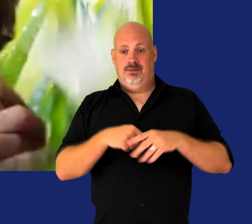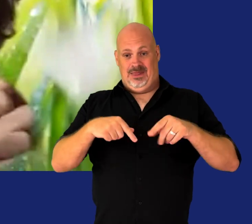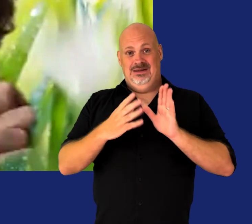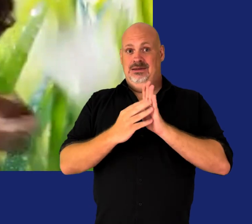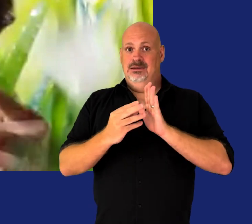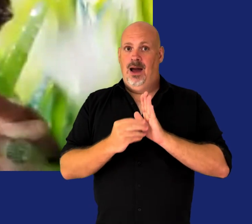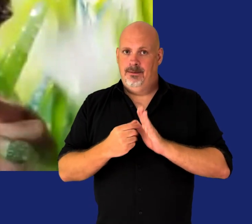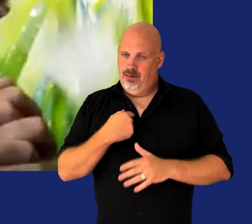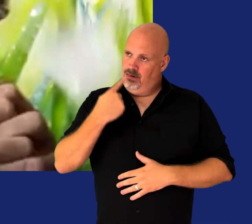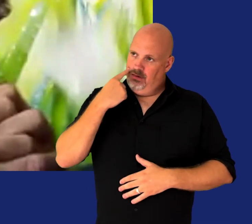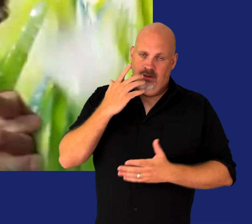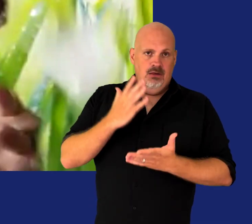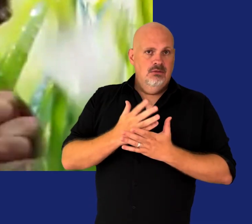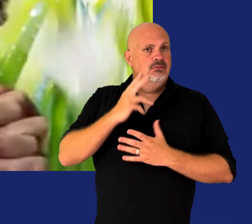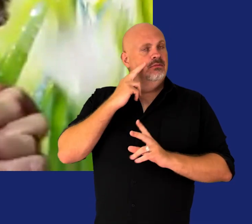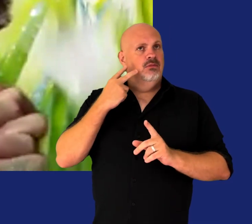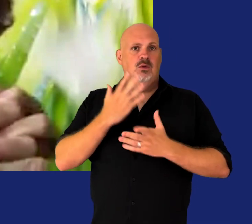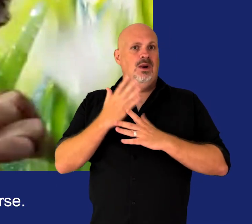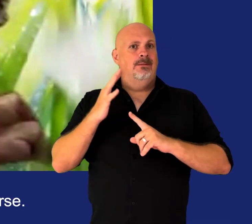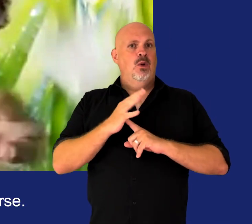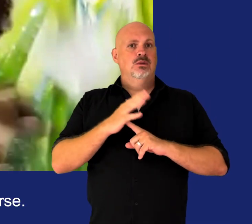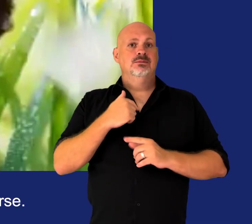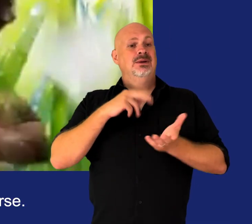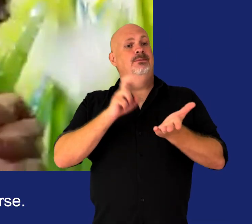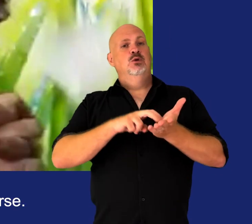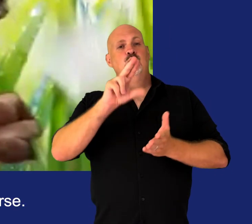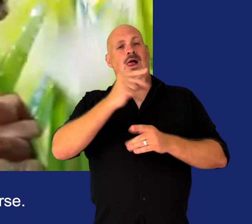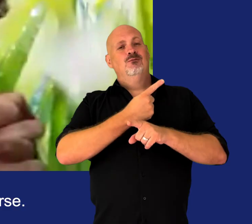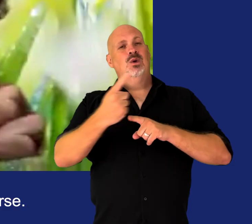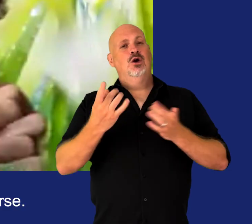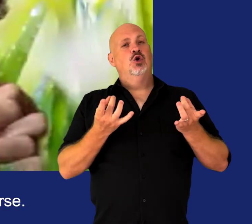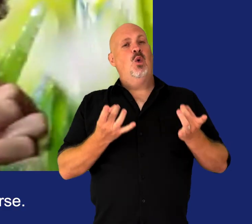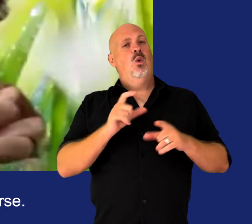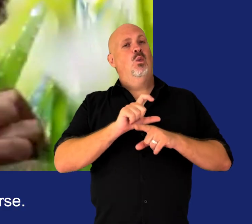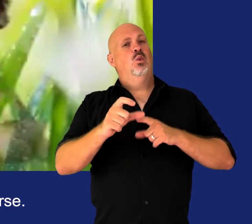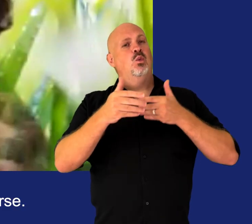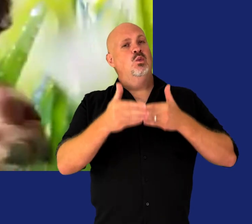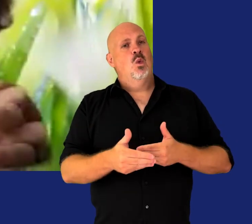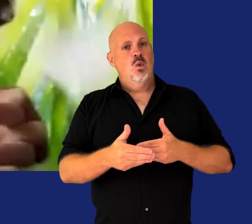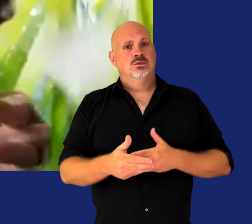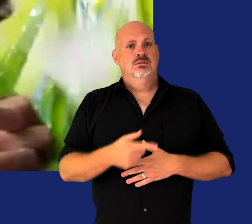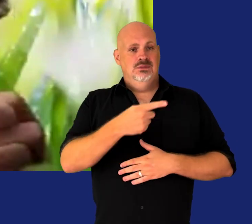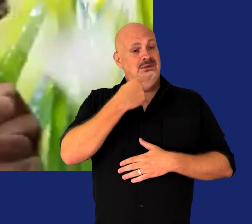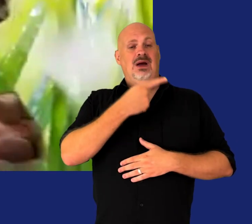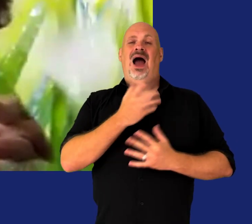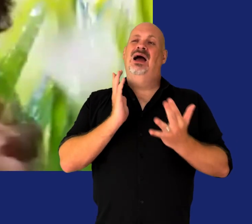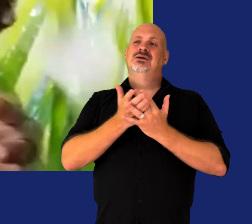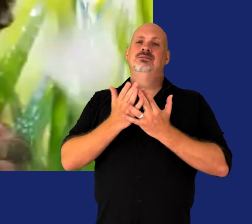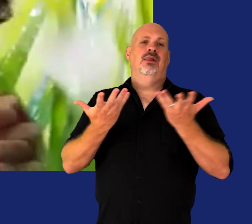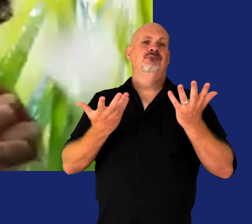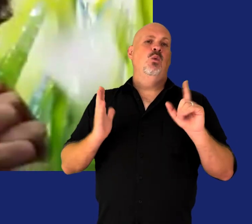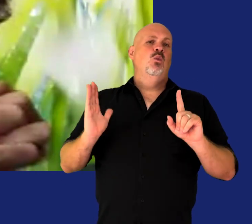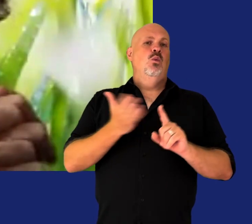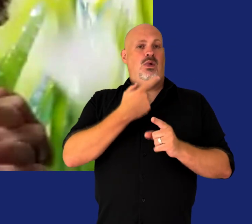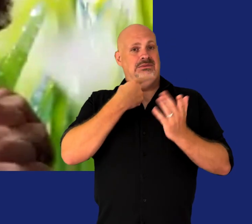With regard to this example, I recall it was so important when I booked the 12-week yoga course. It was stated as being accessible